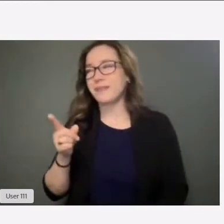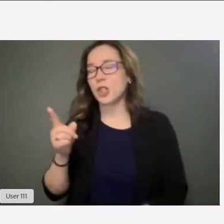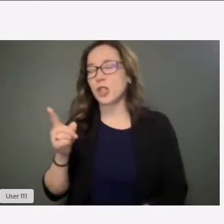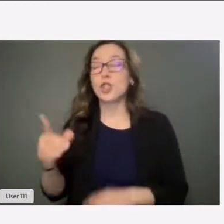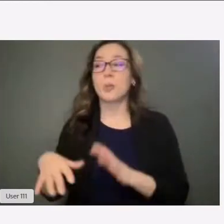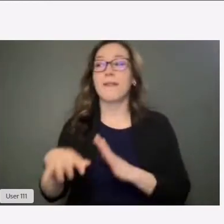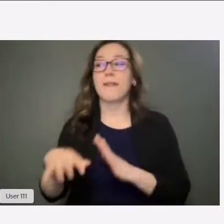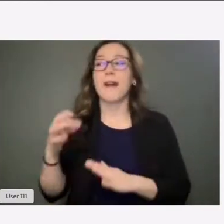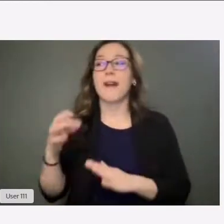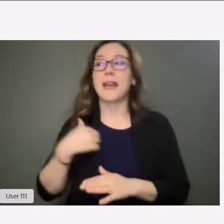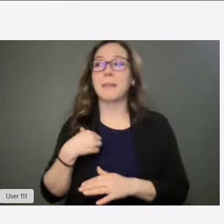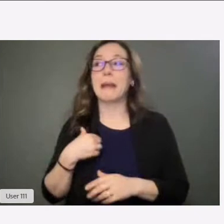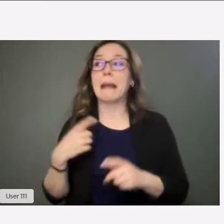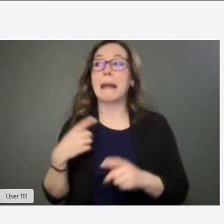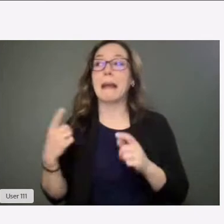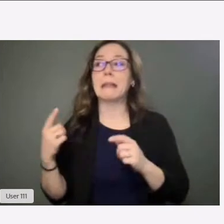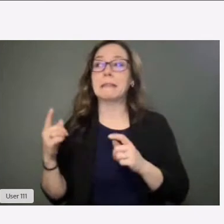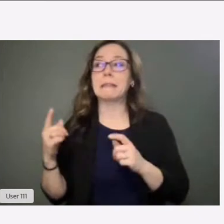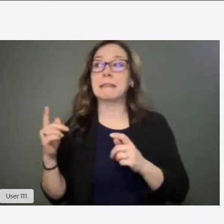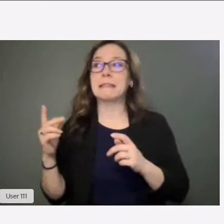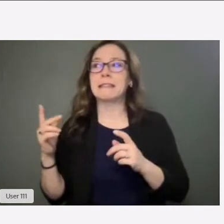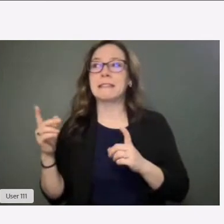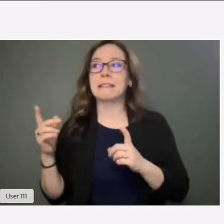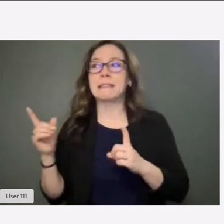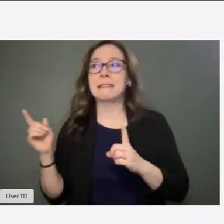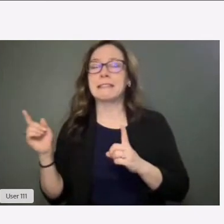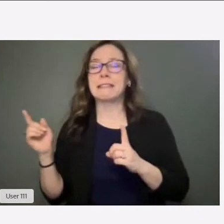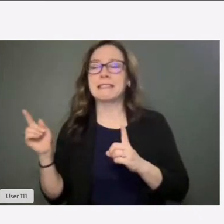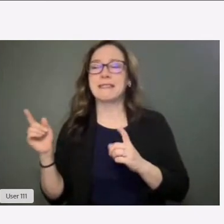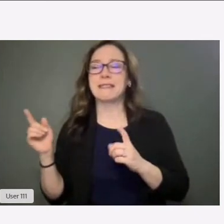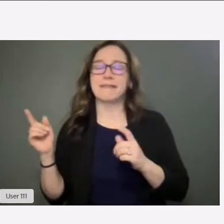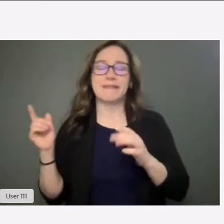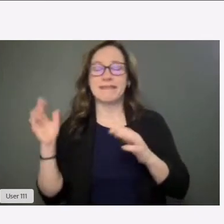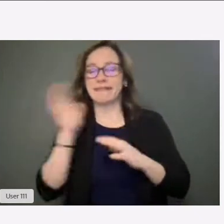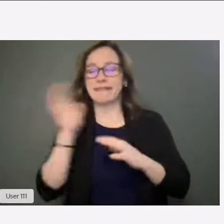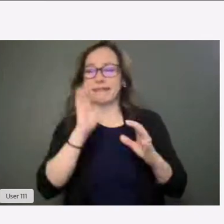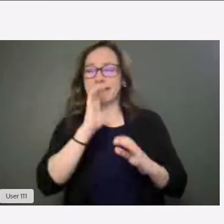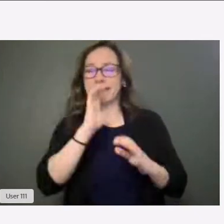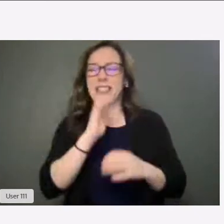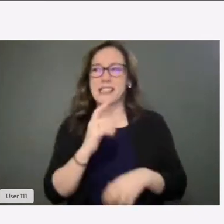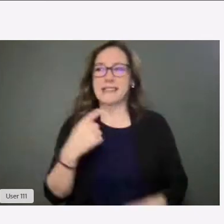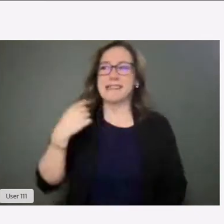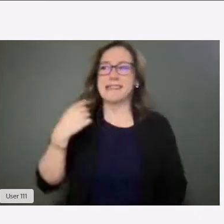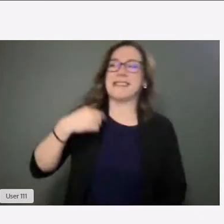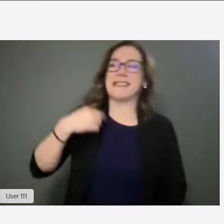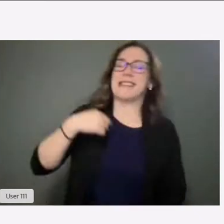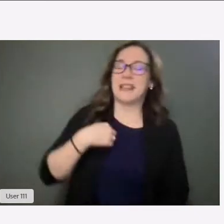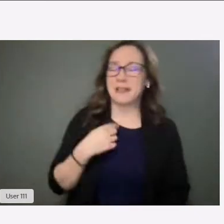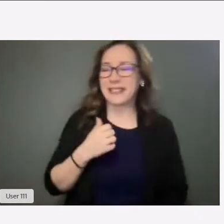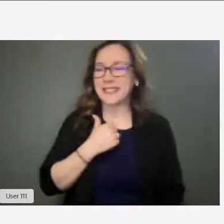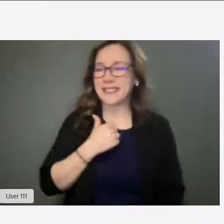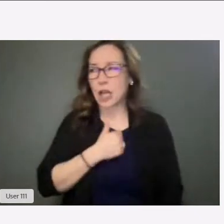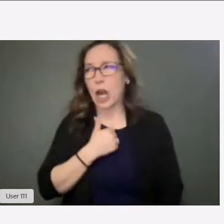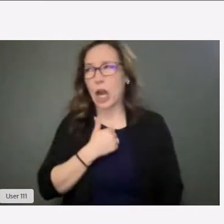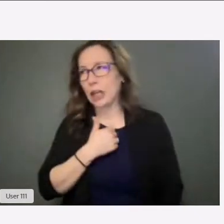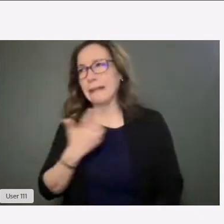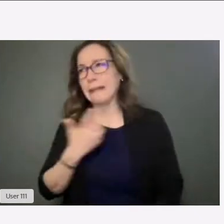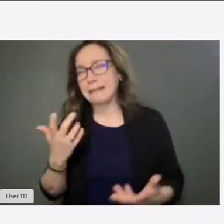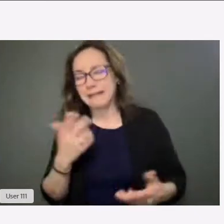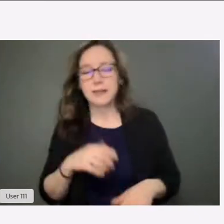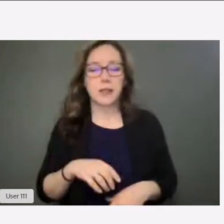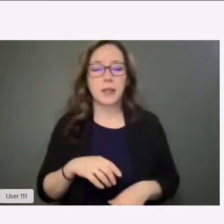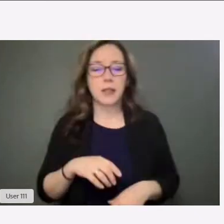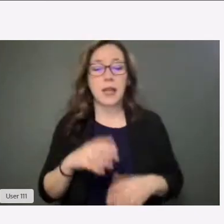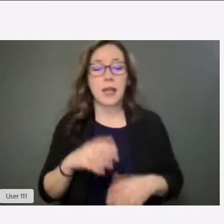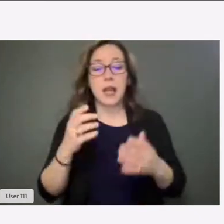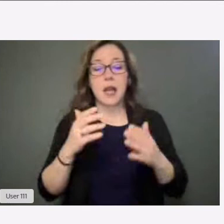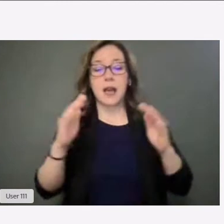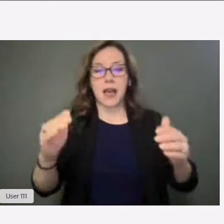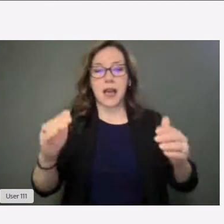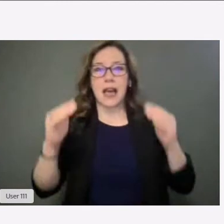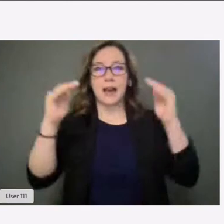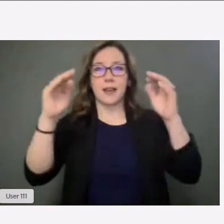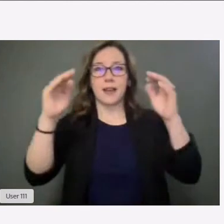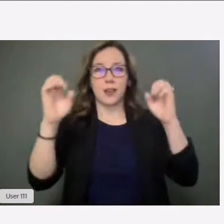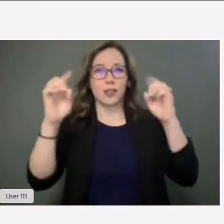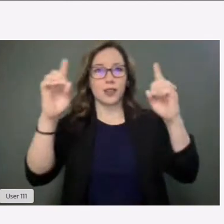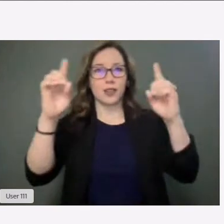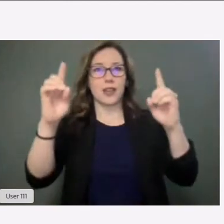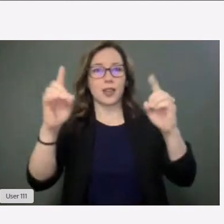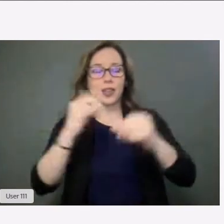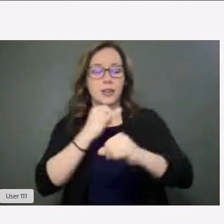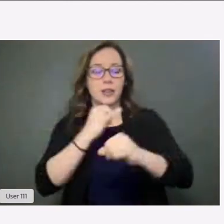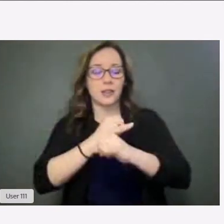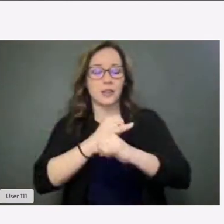okay. Another question here from Irene Tobias. Are housing departments at higher education at